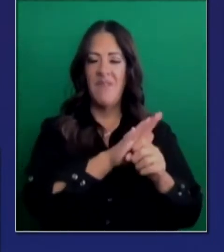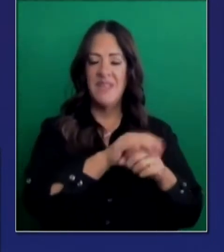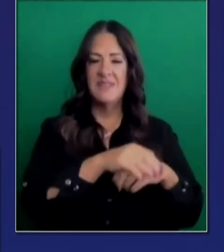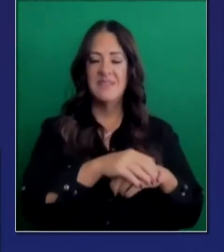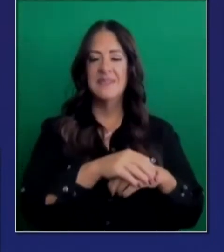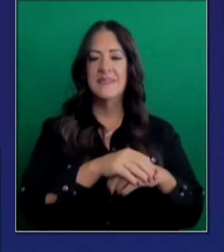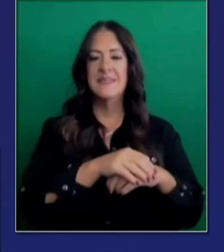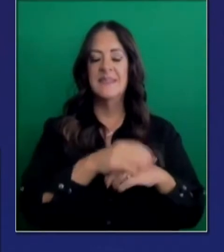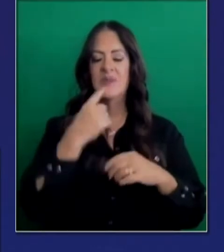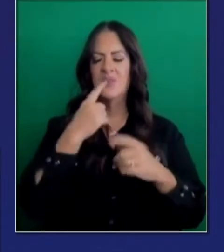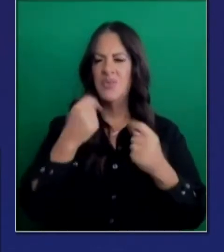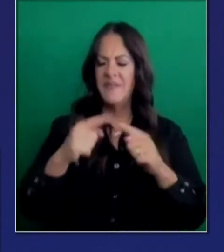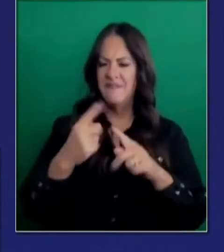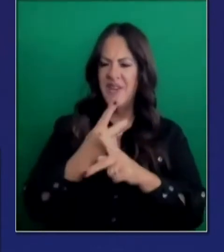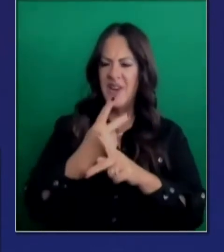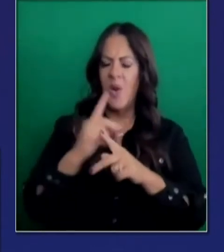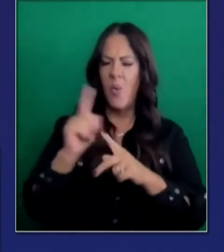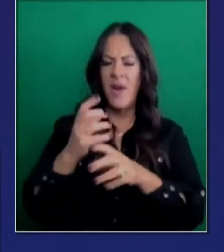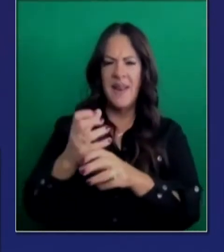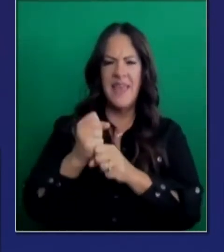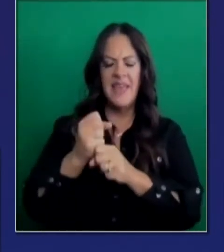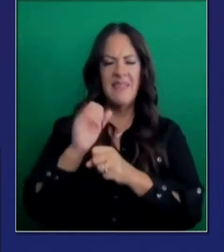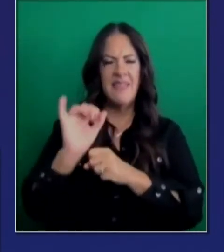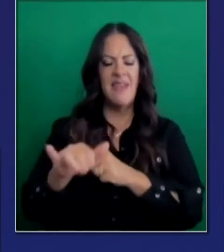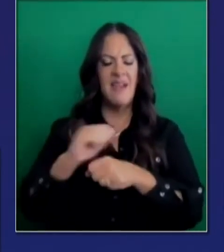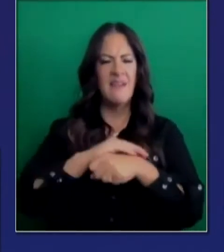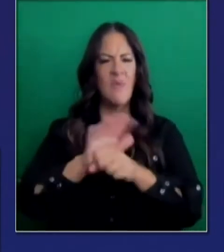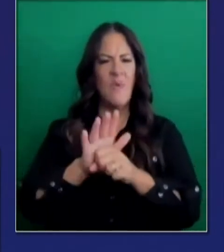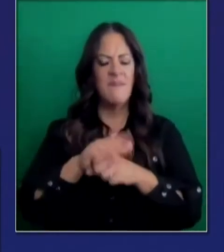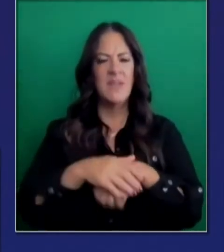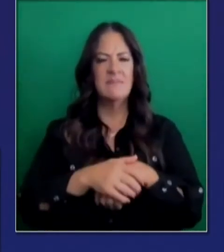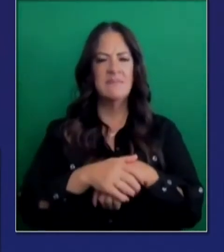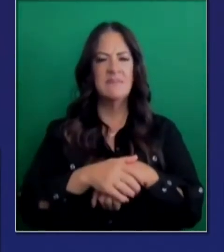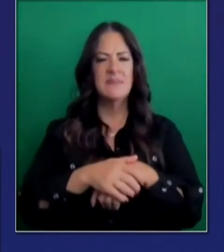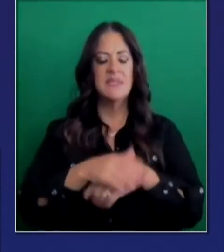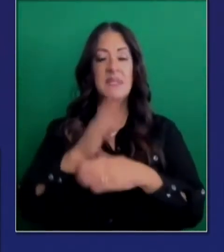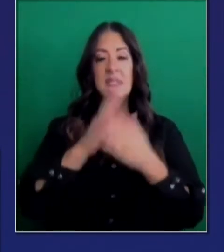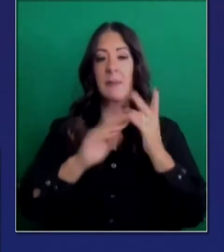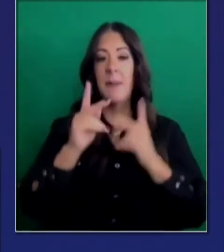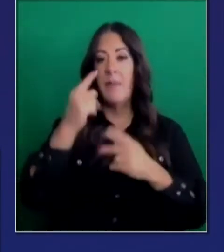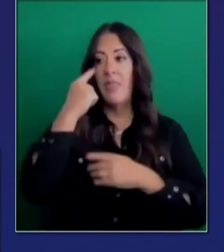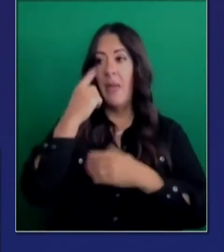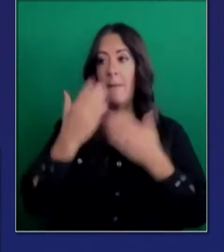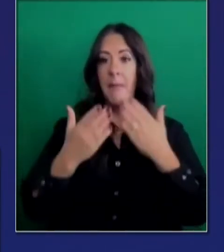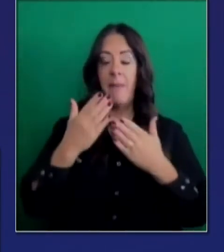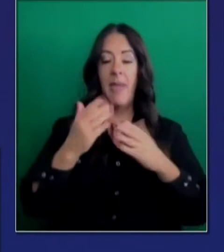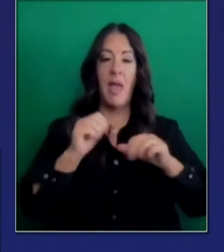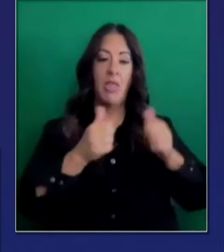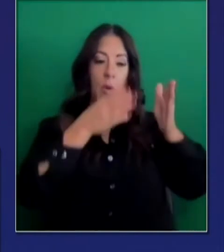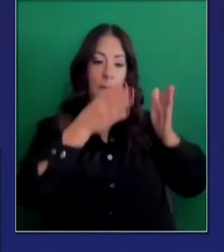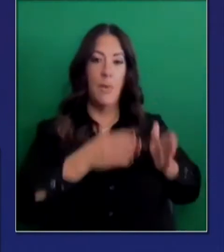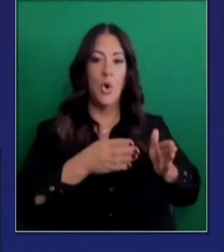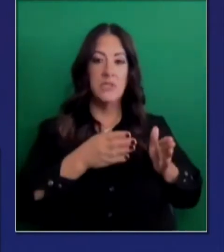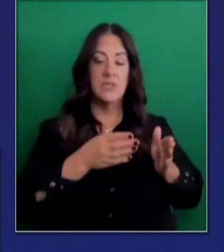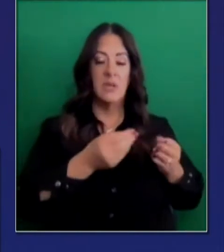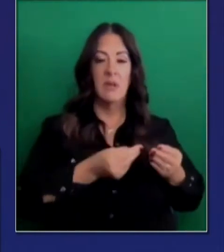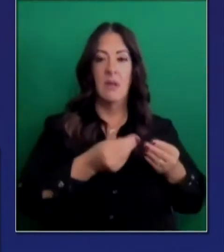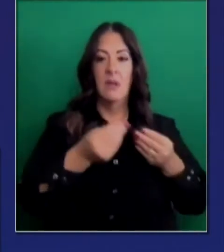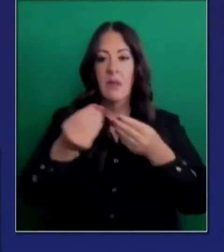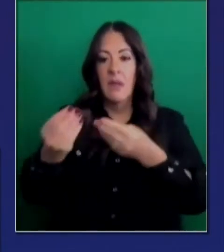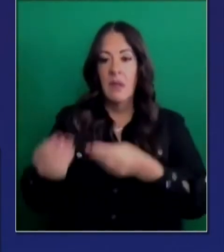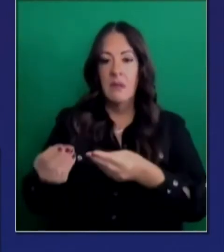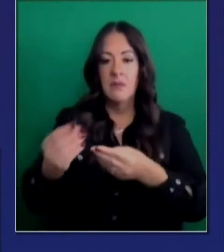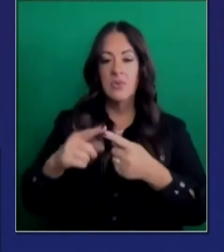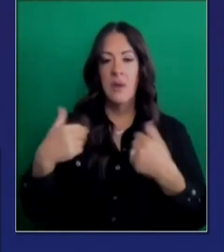and the strain. There is some question, did it come human to animal? That's being determined. And one has